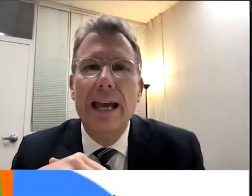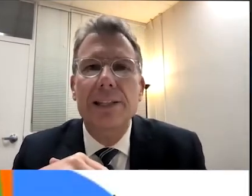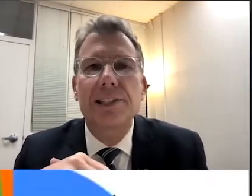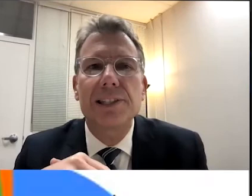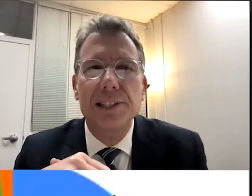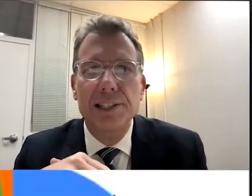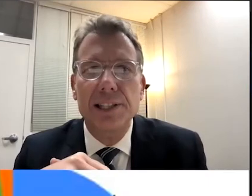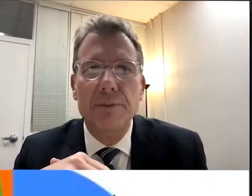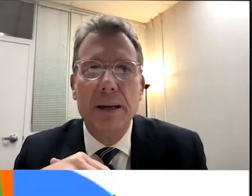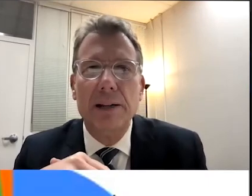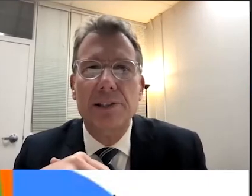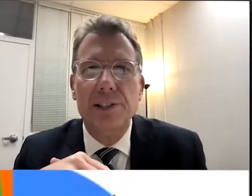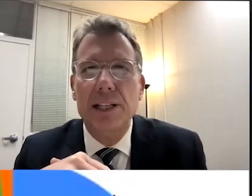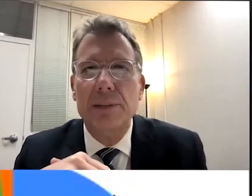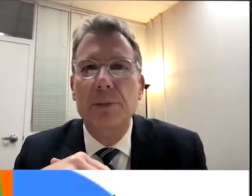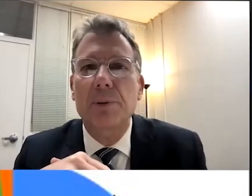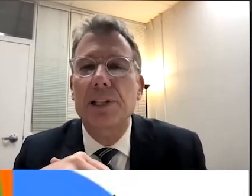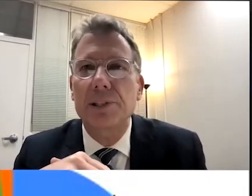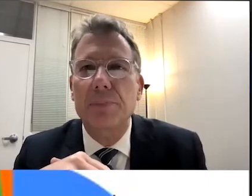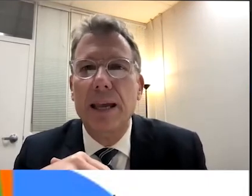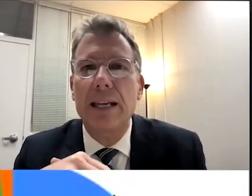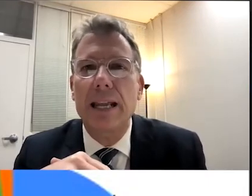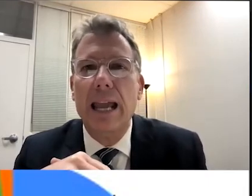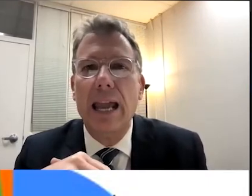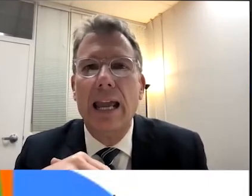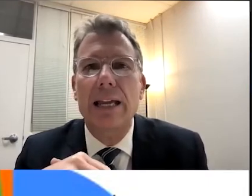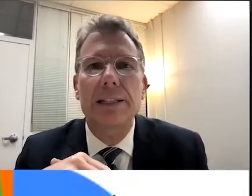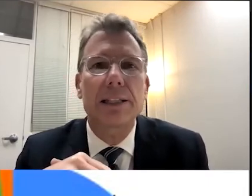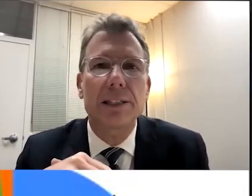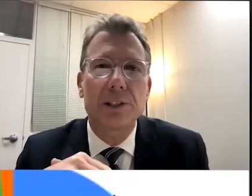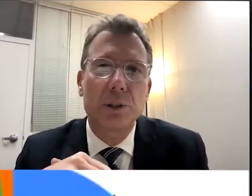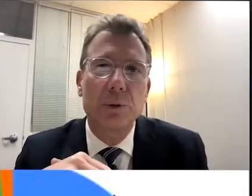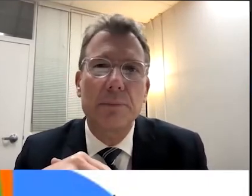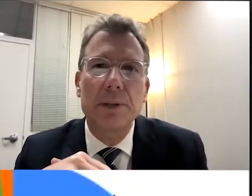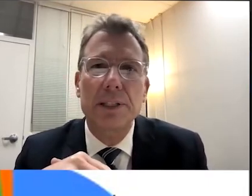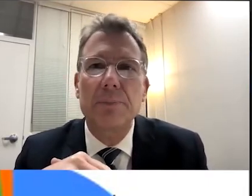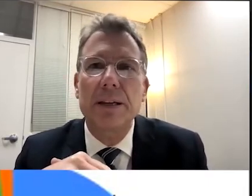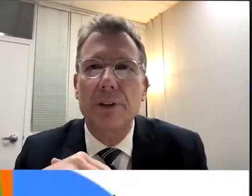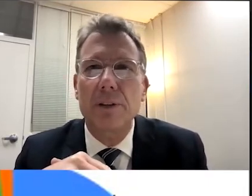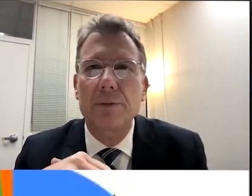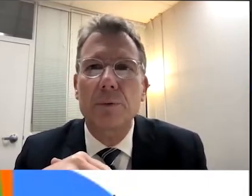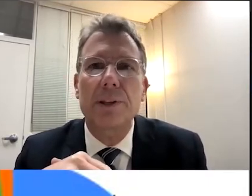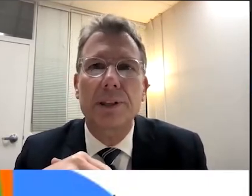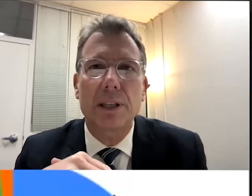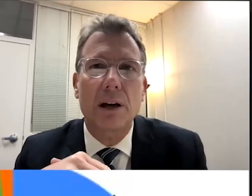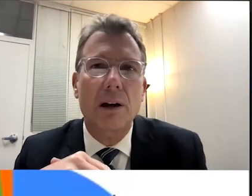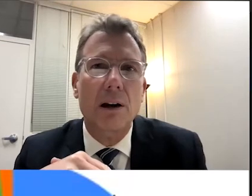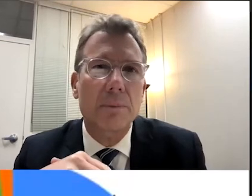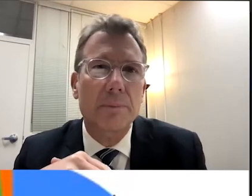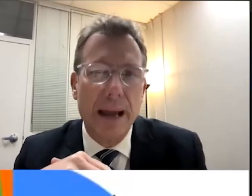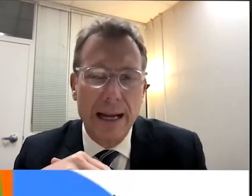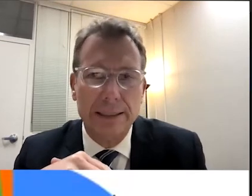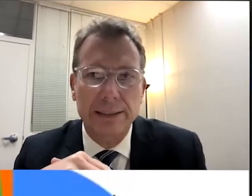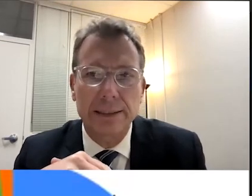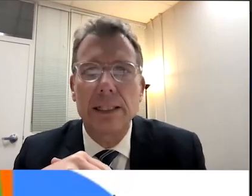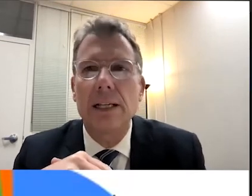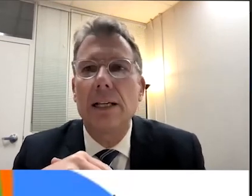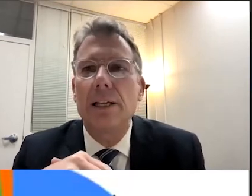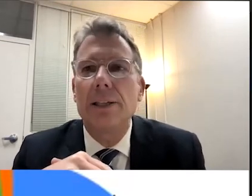we had 67 parents sign up to participate and to commit to be involved with our